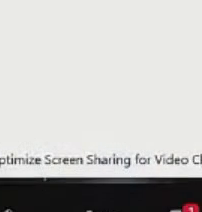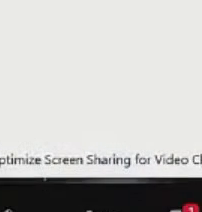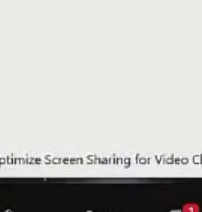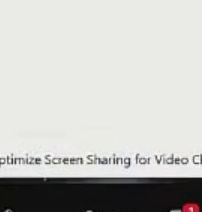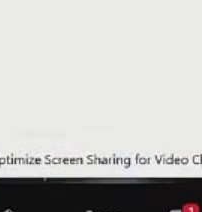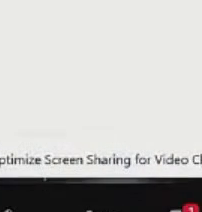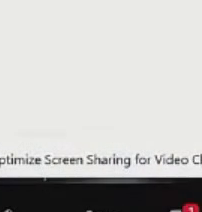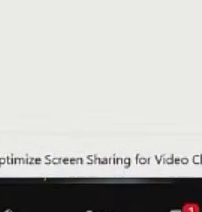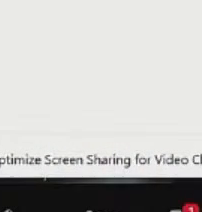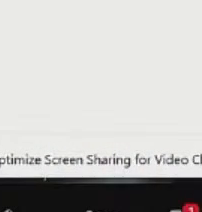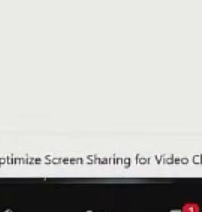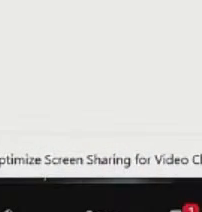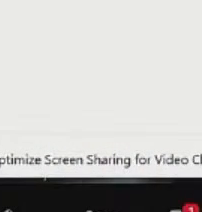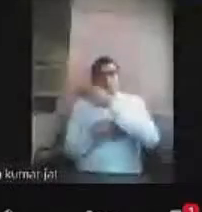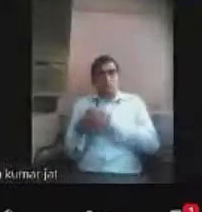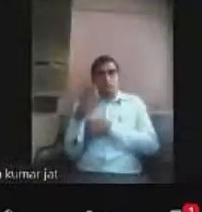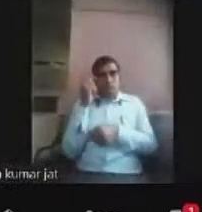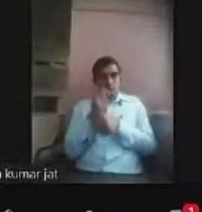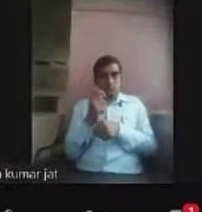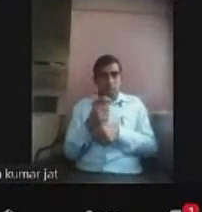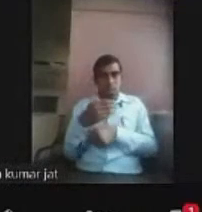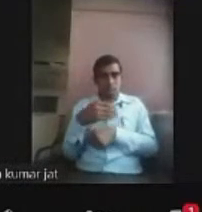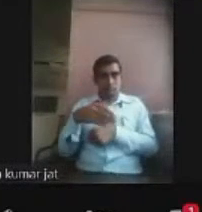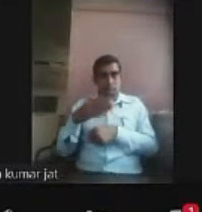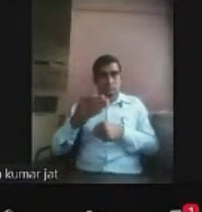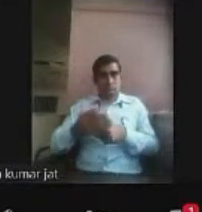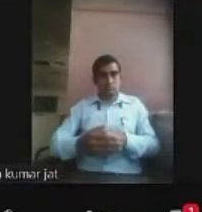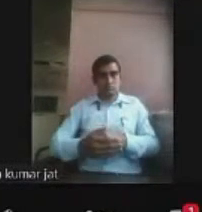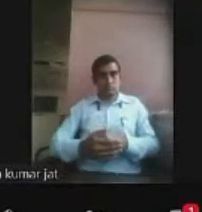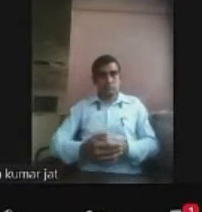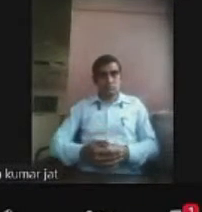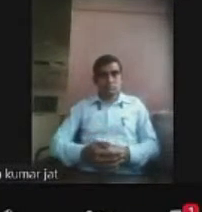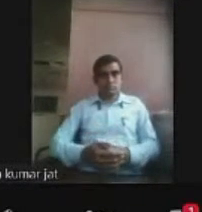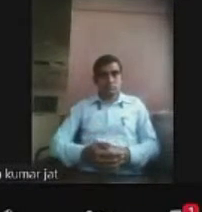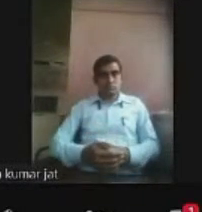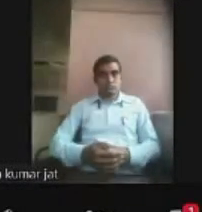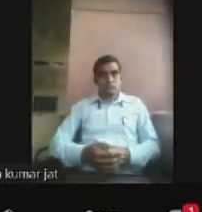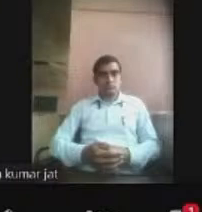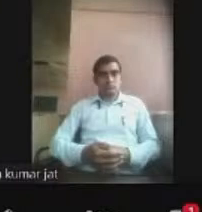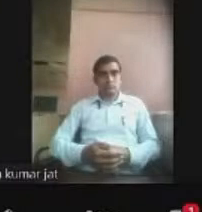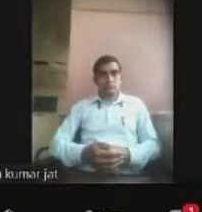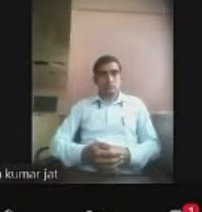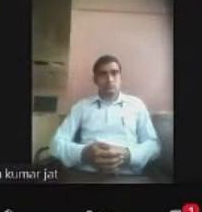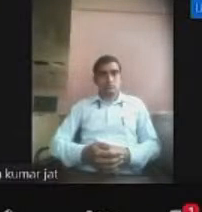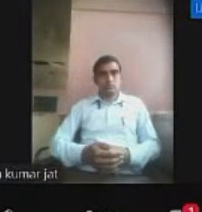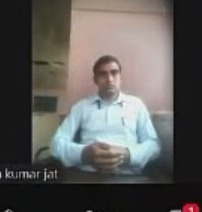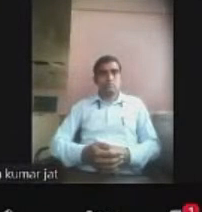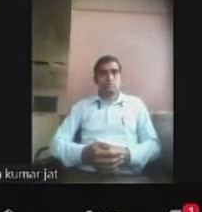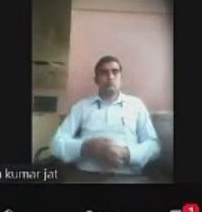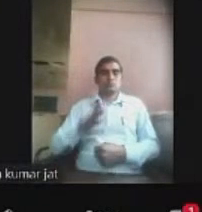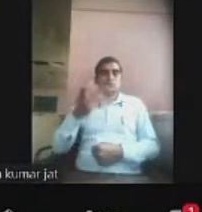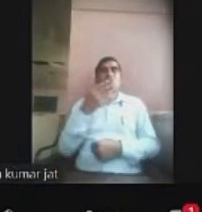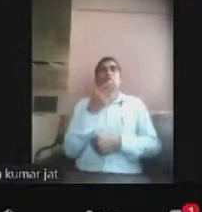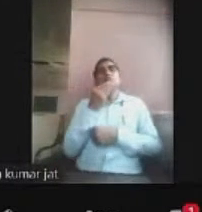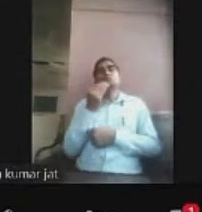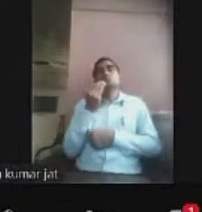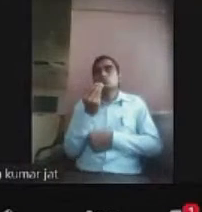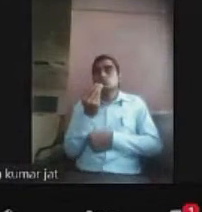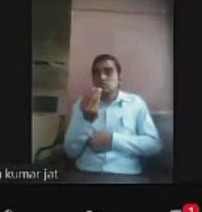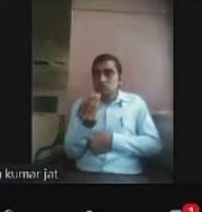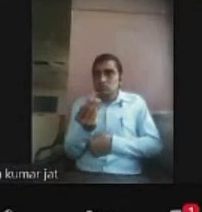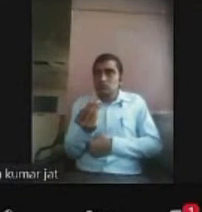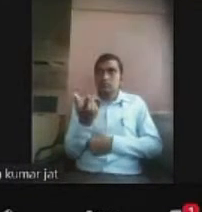this, but uh, the government should do something especially for people